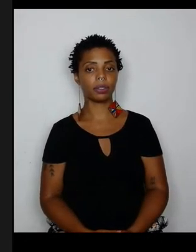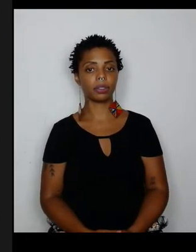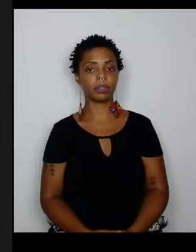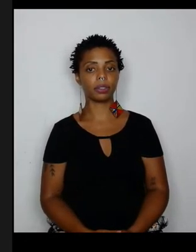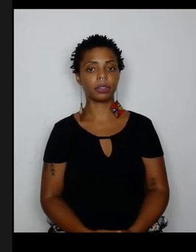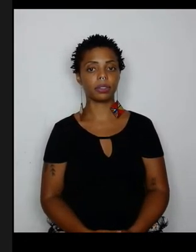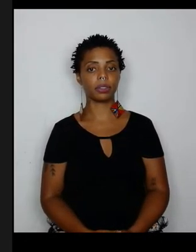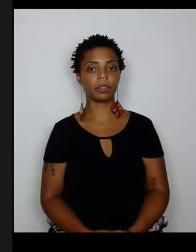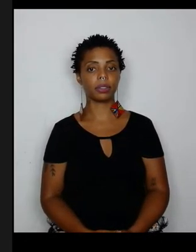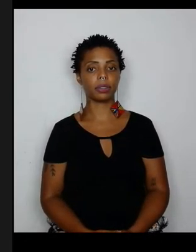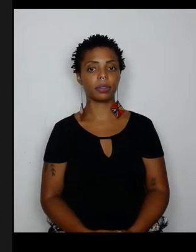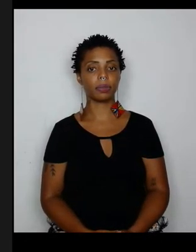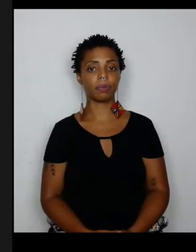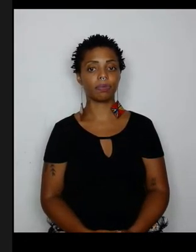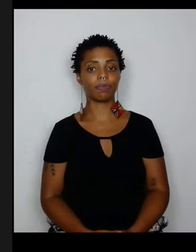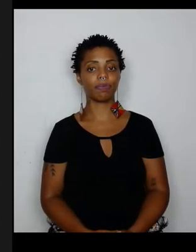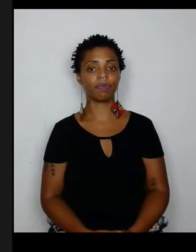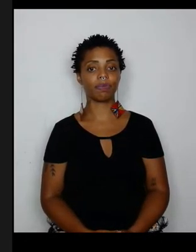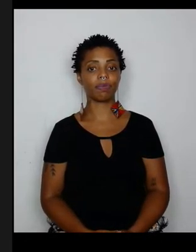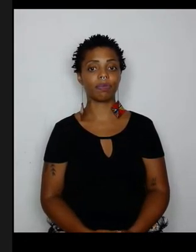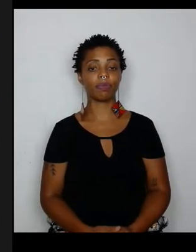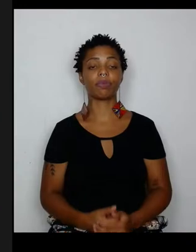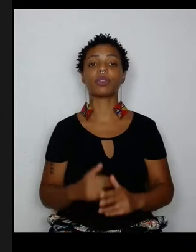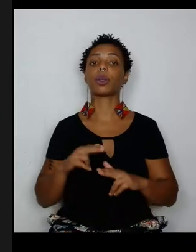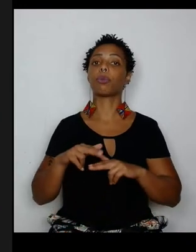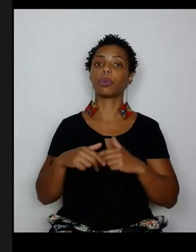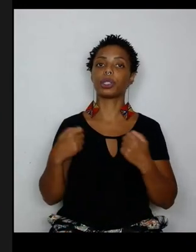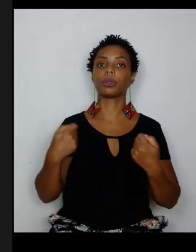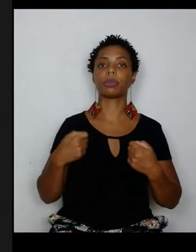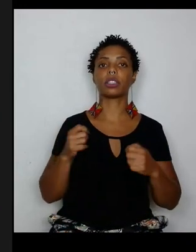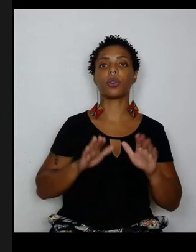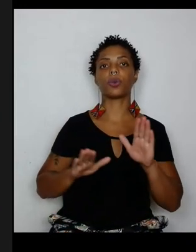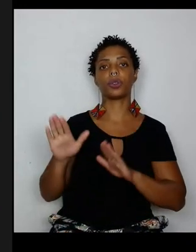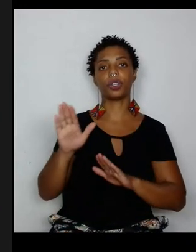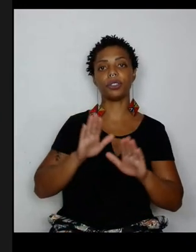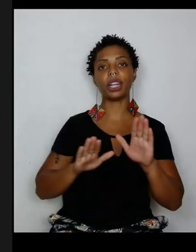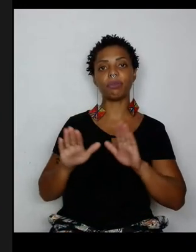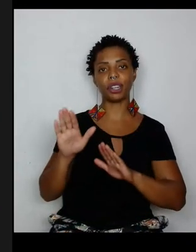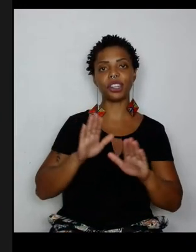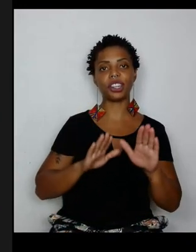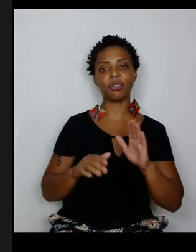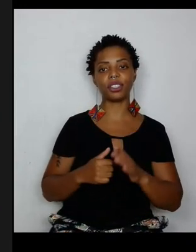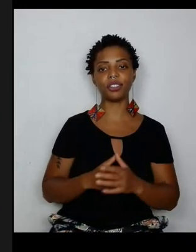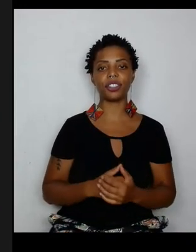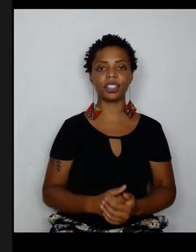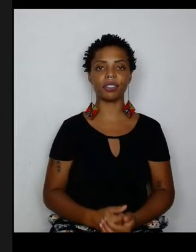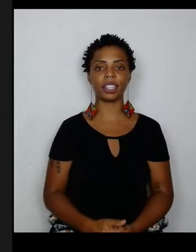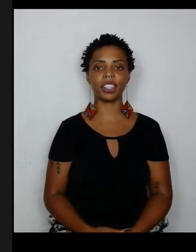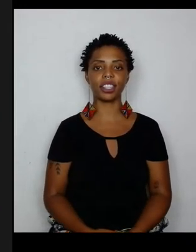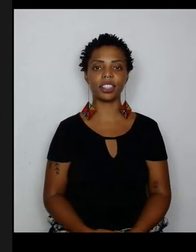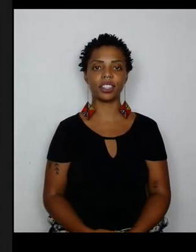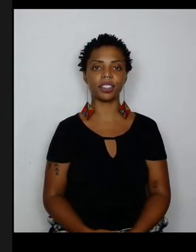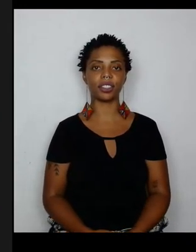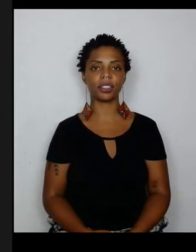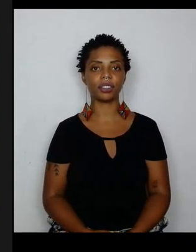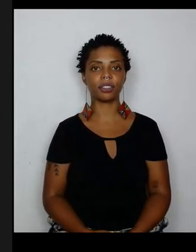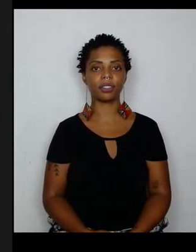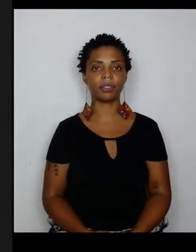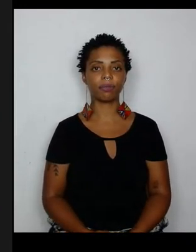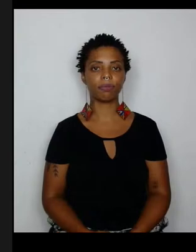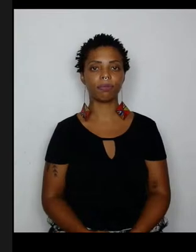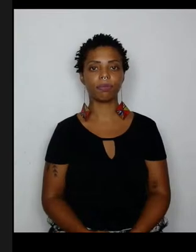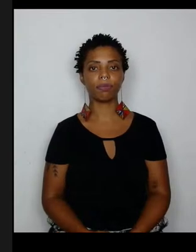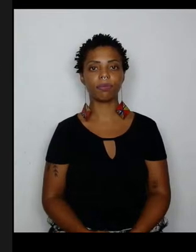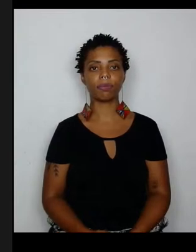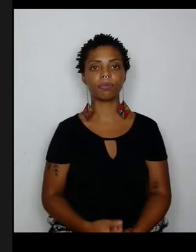because paul deman tells us that the autobiographical eye should not be taken